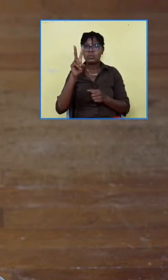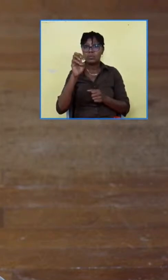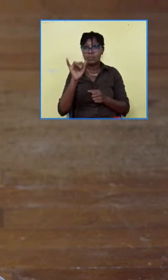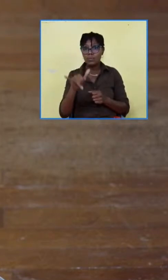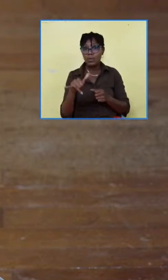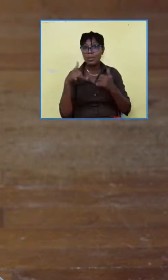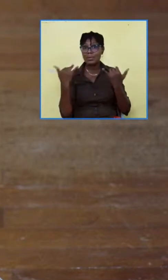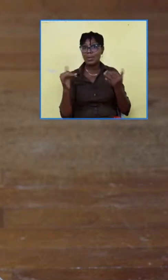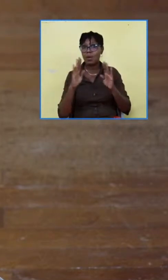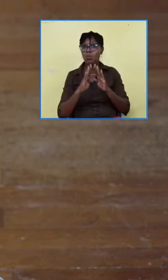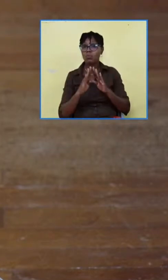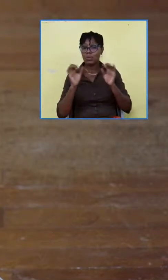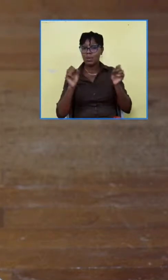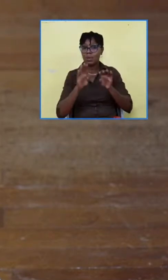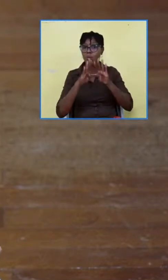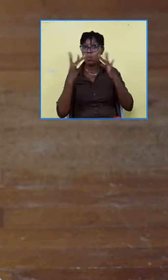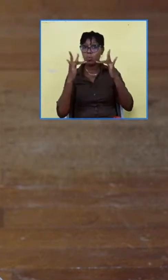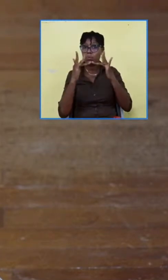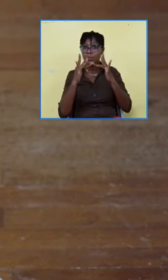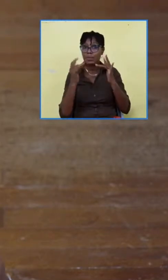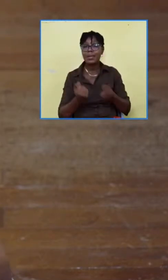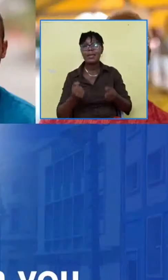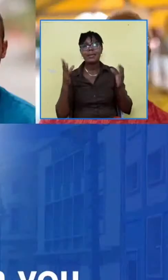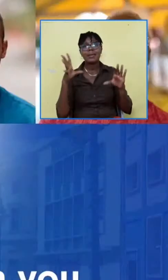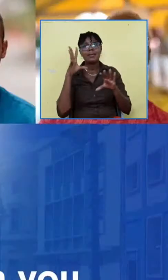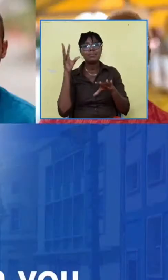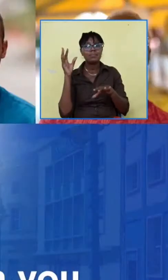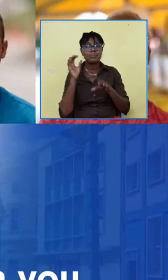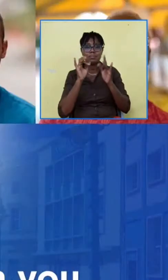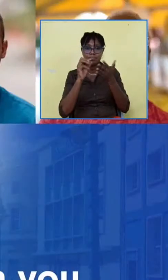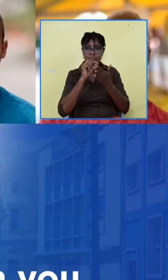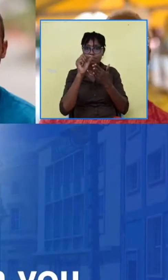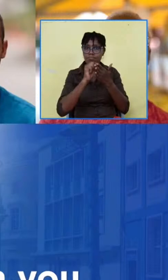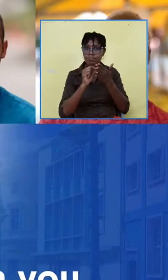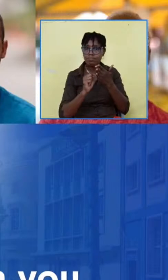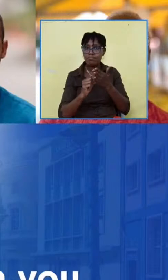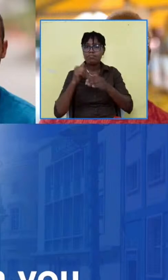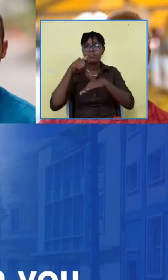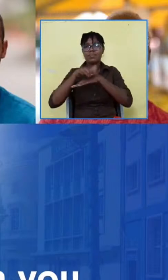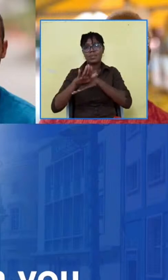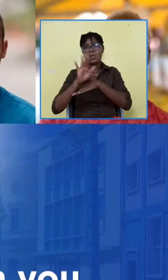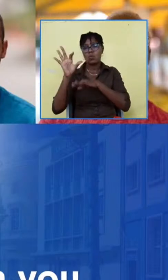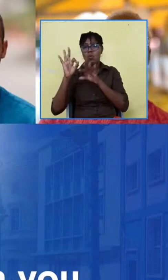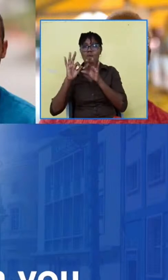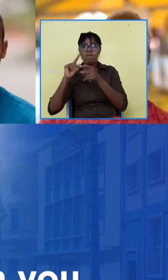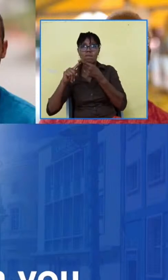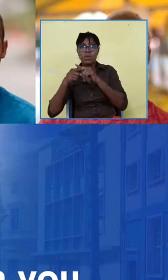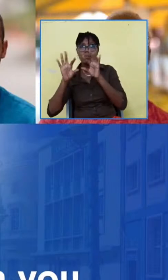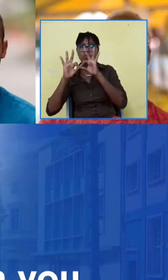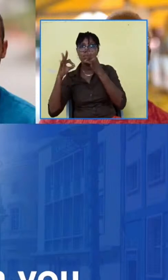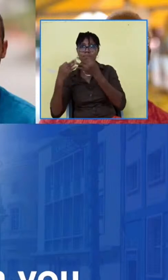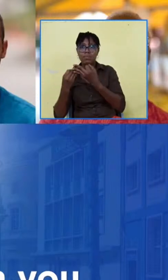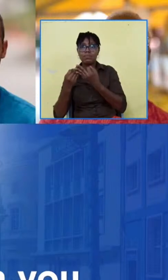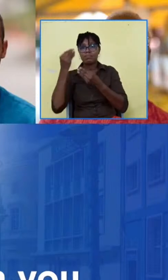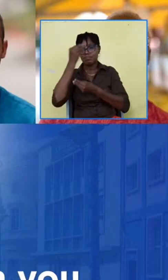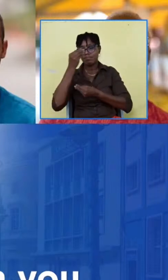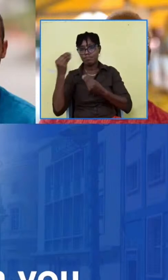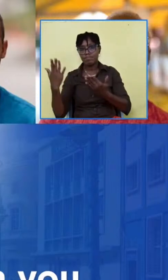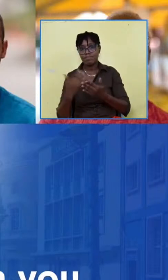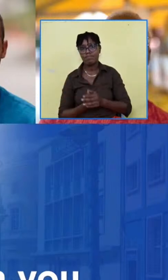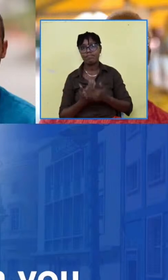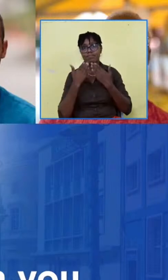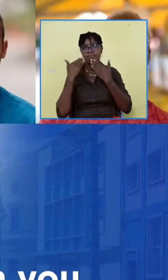share with you the link. And so hopefully you can do the survey tonight and share with all your friends and family. So thank you very much.